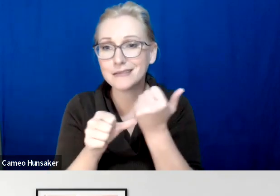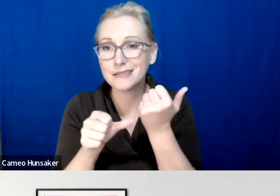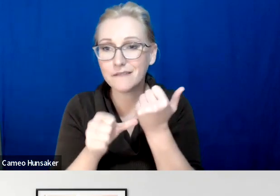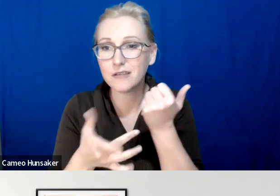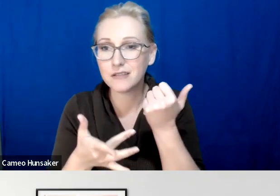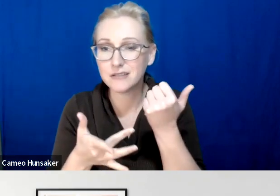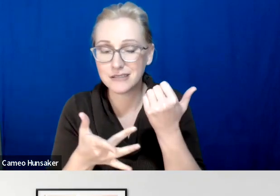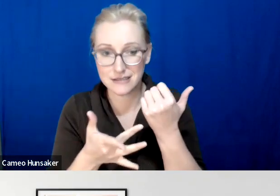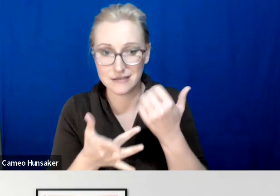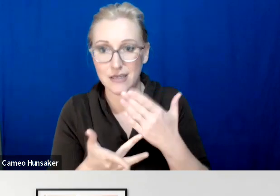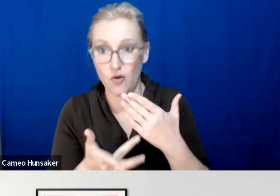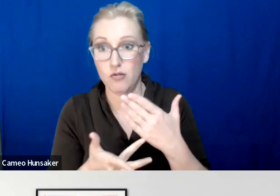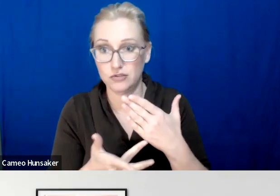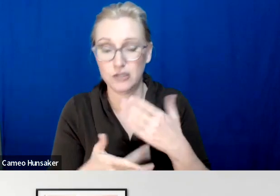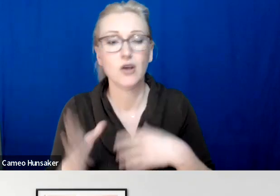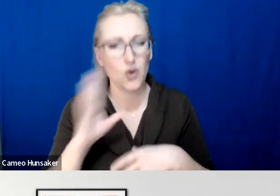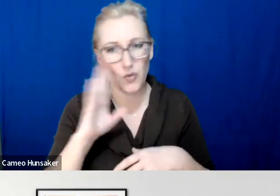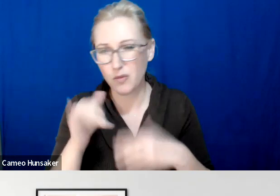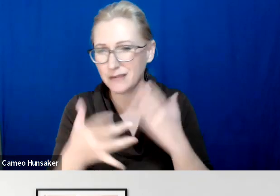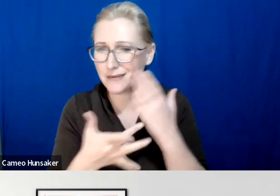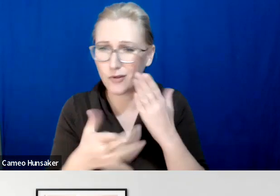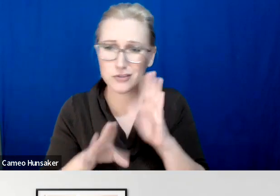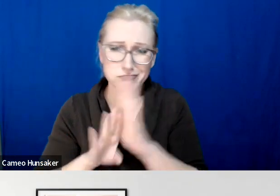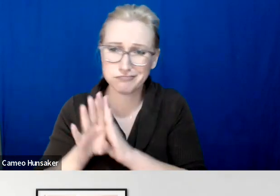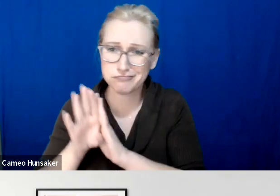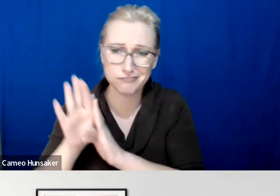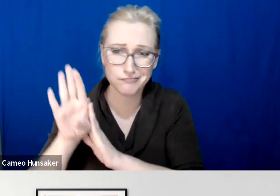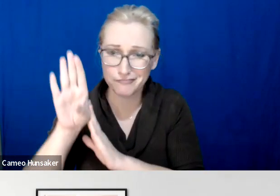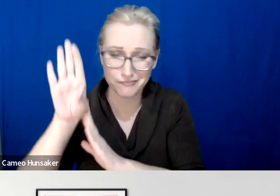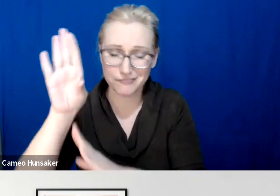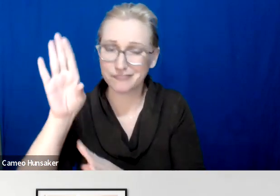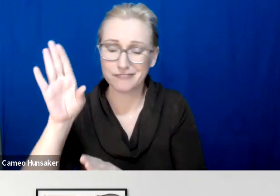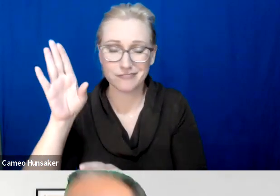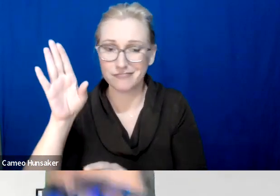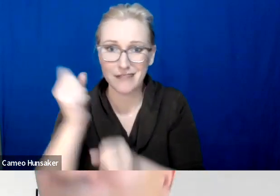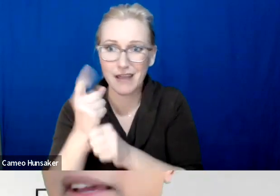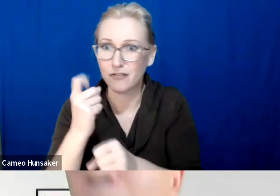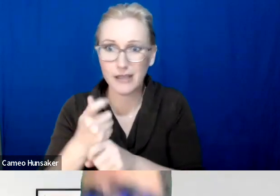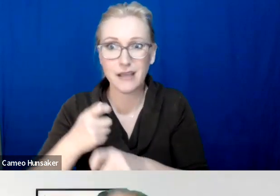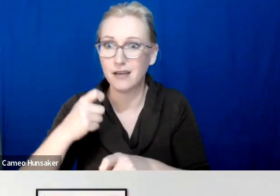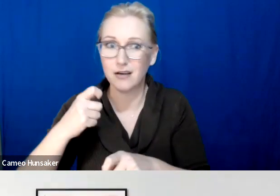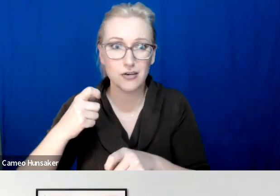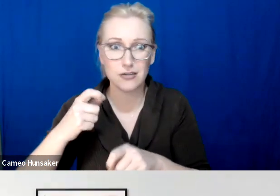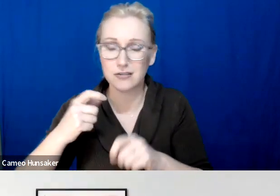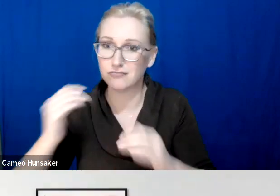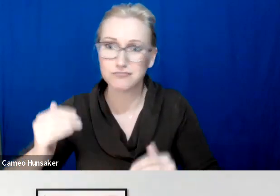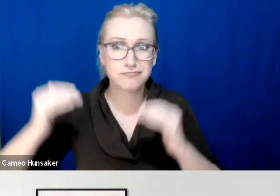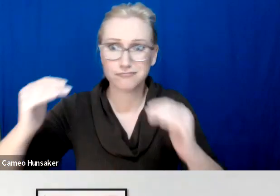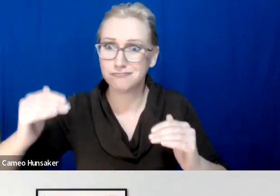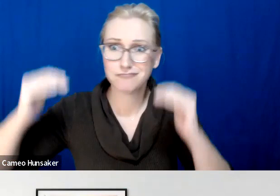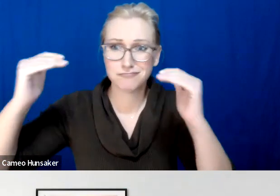that as advancement in technology, continue to improve, things are just getting really, really,